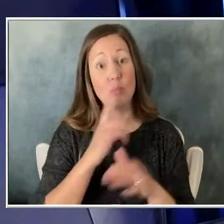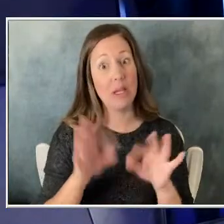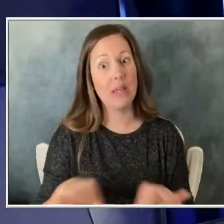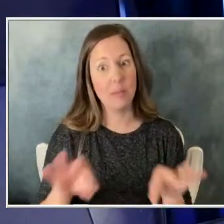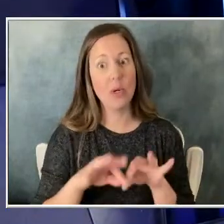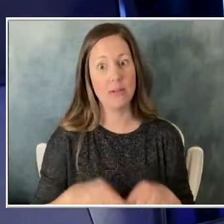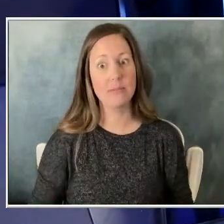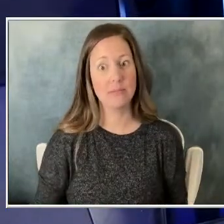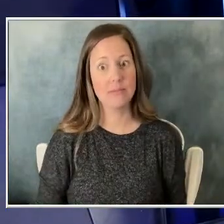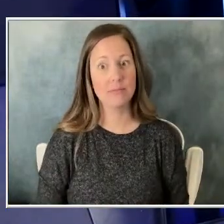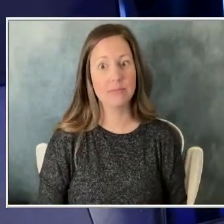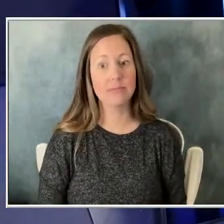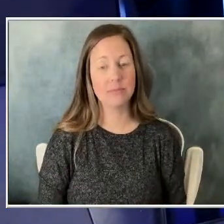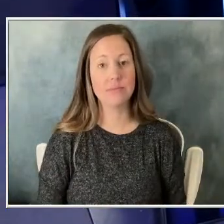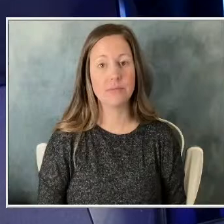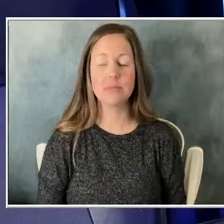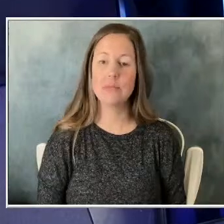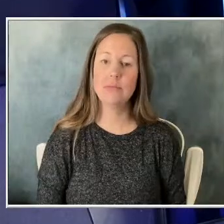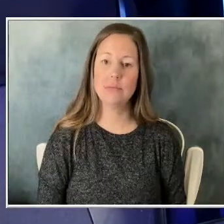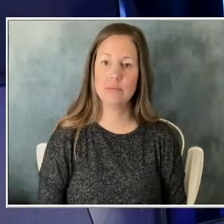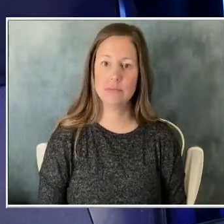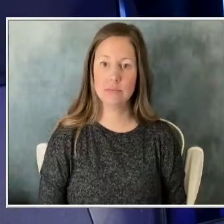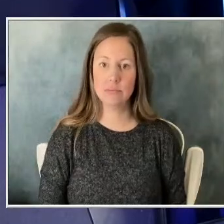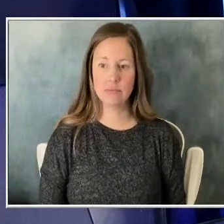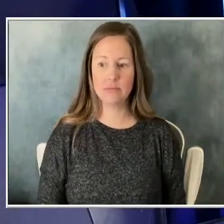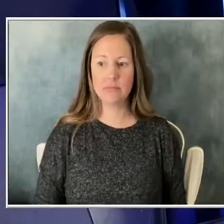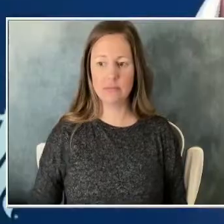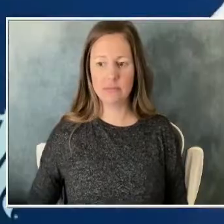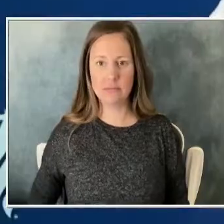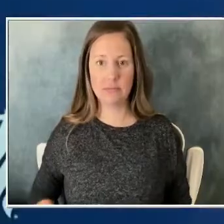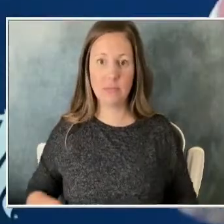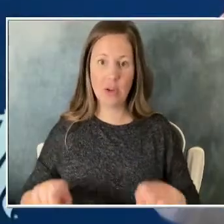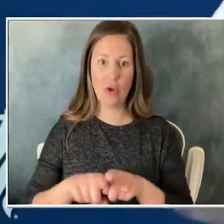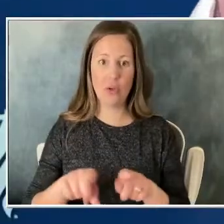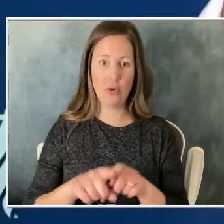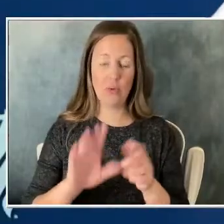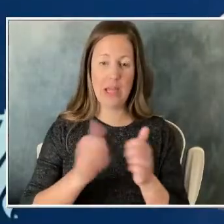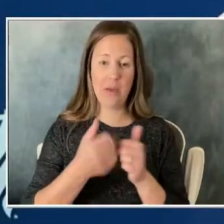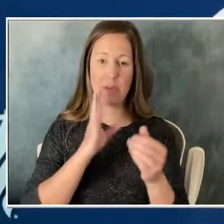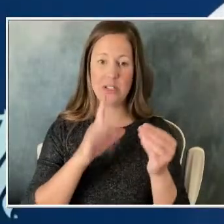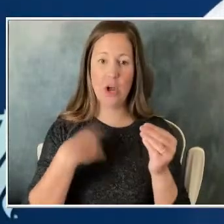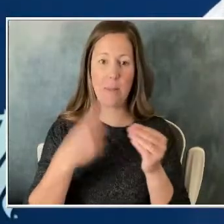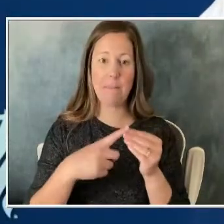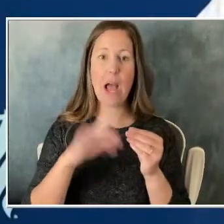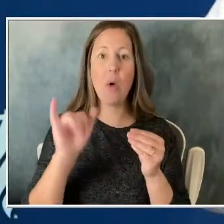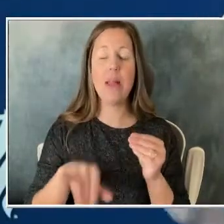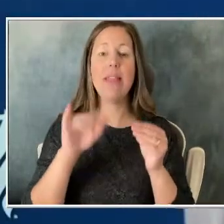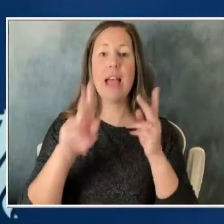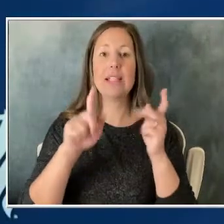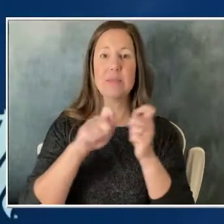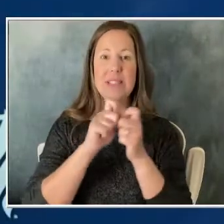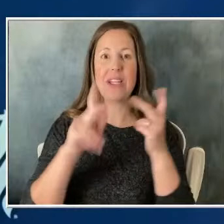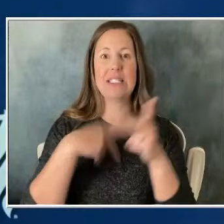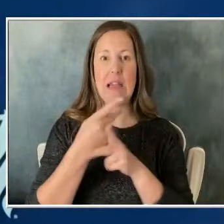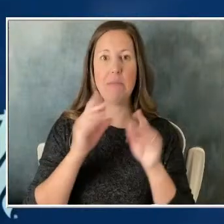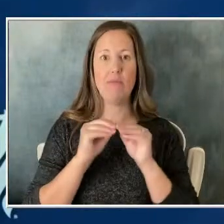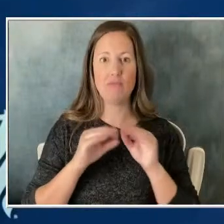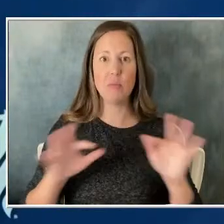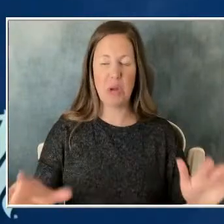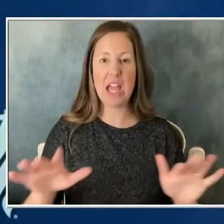The other thing is, you know, how we talked about that kind of spread, we call it peritoneal carcinomatosis. Stomach cancer